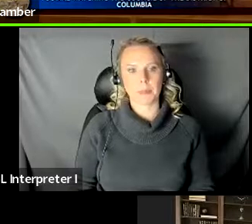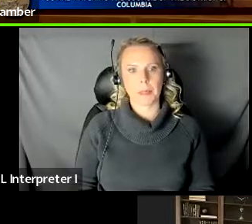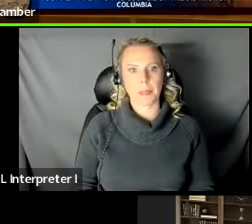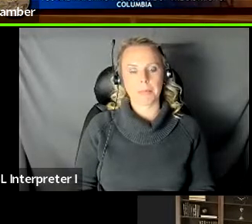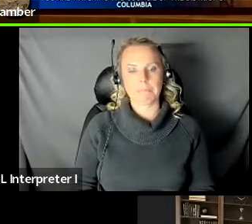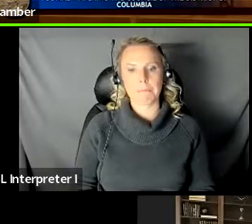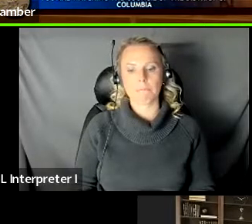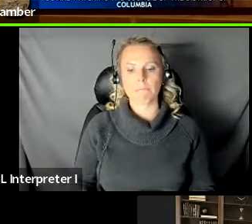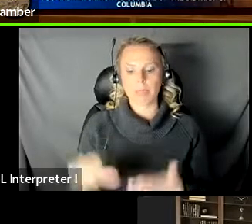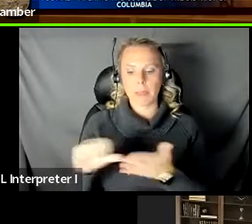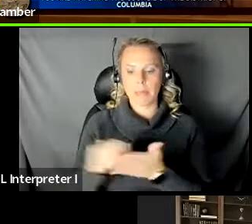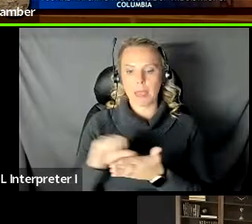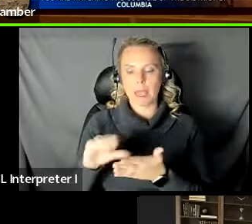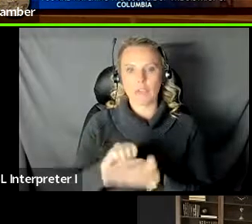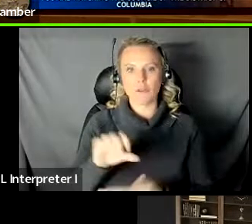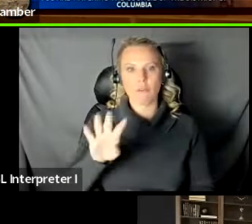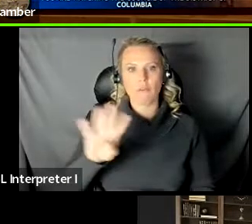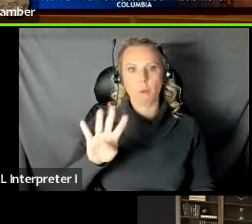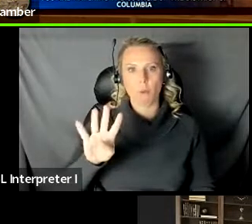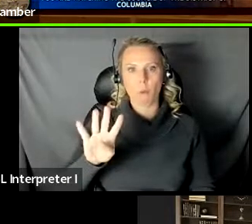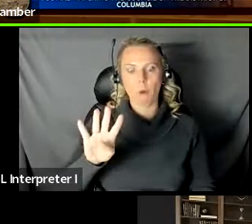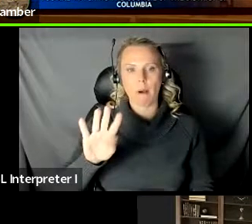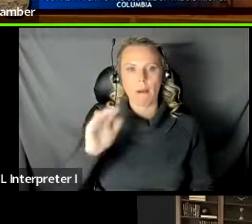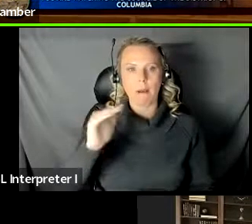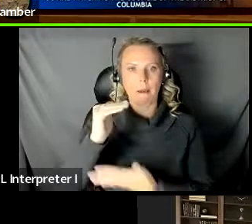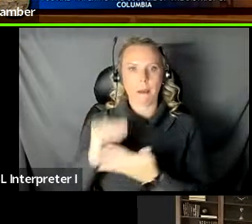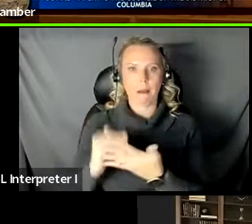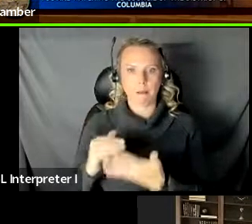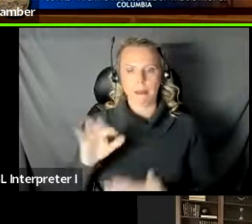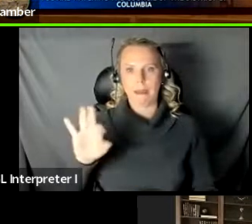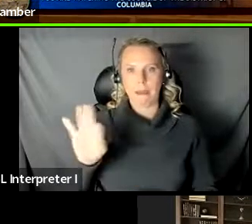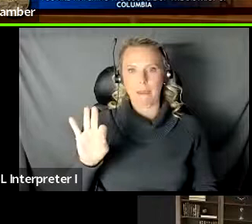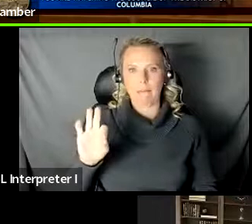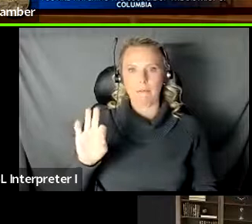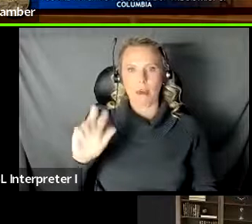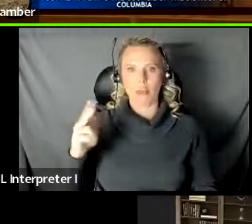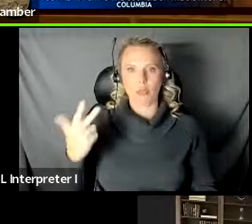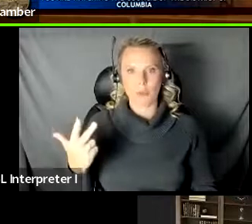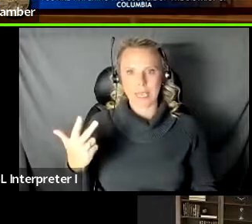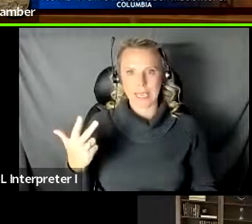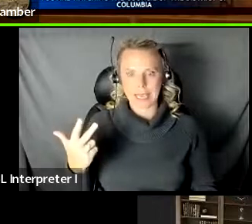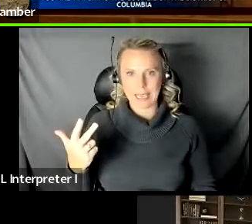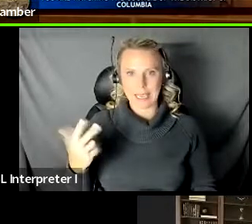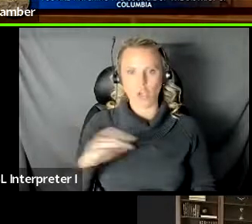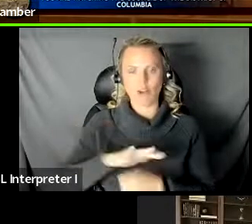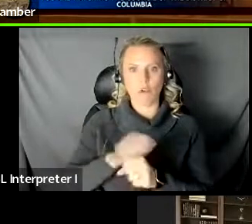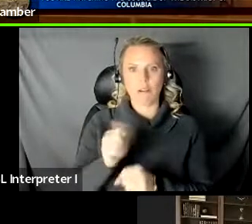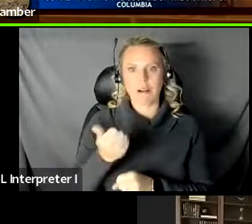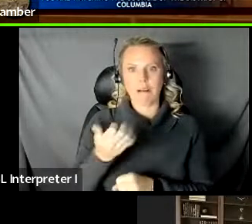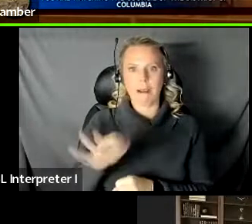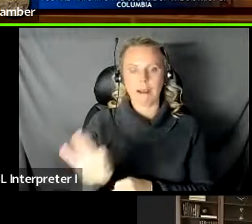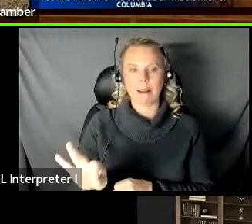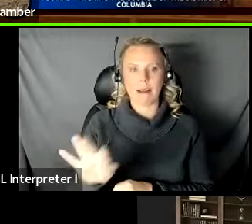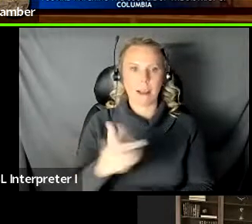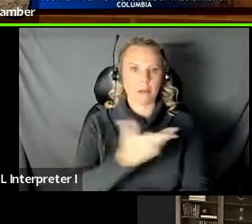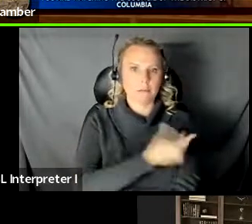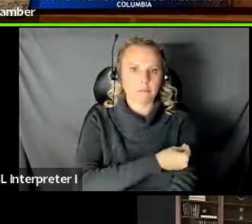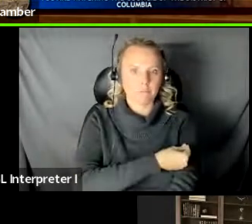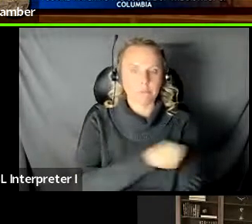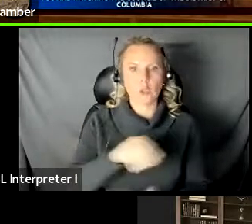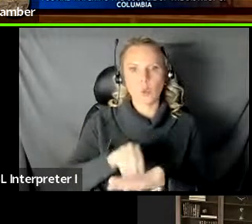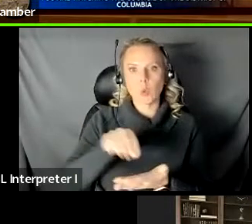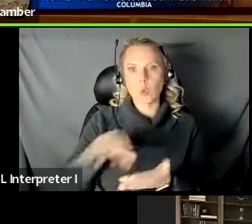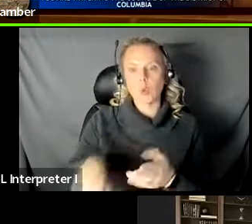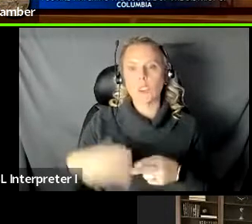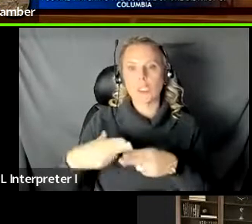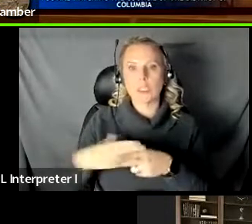On page 4, item F3. Coronavirus immunization of school students,